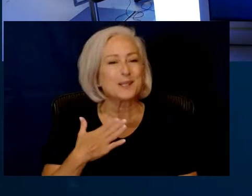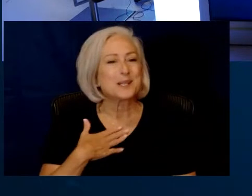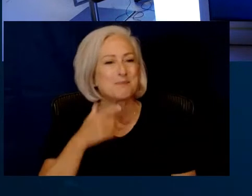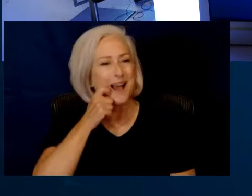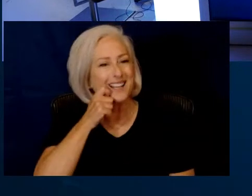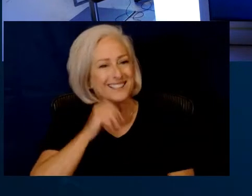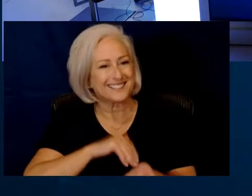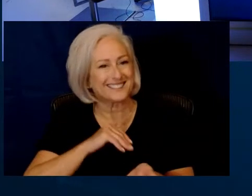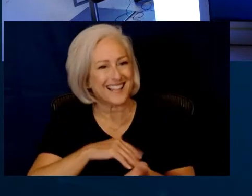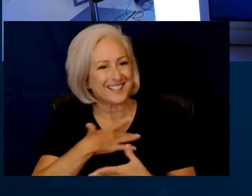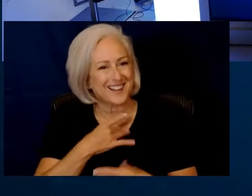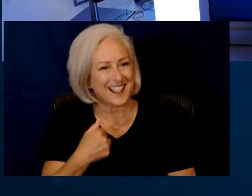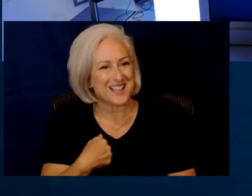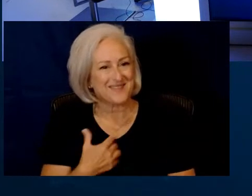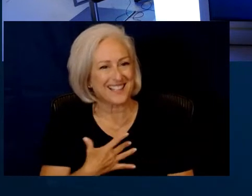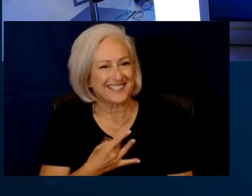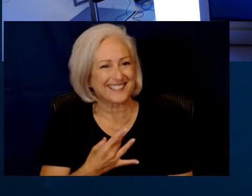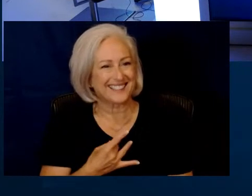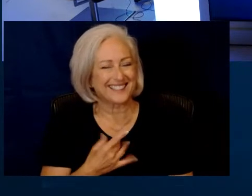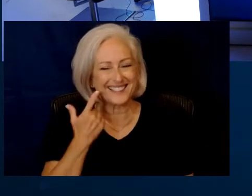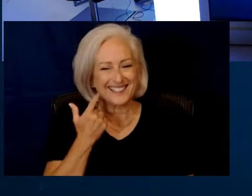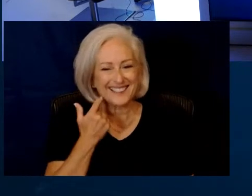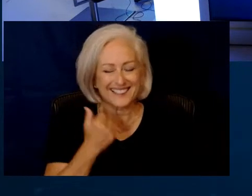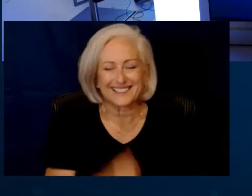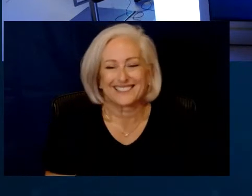you. All right. And from our